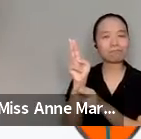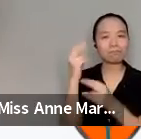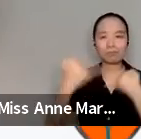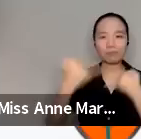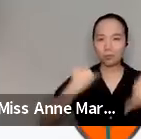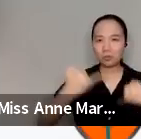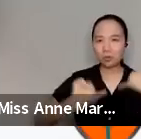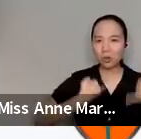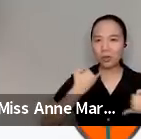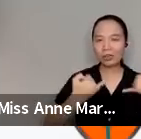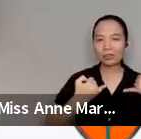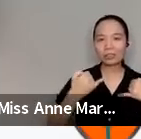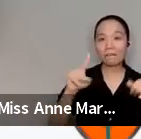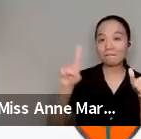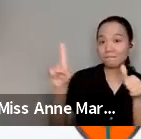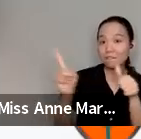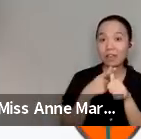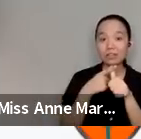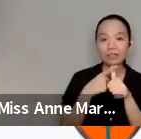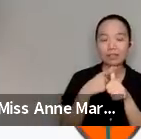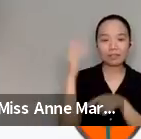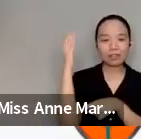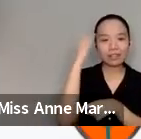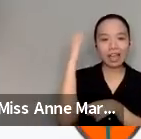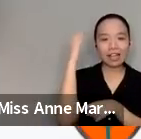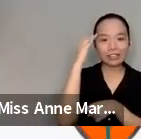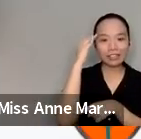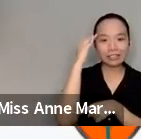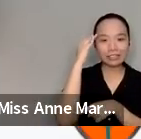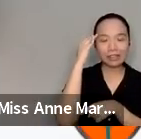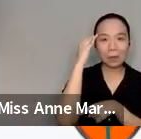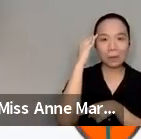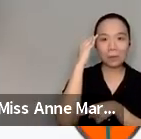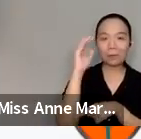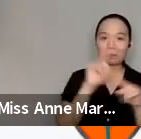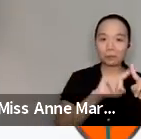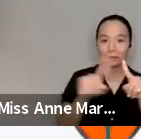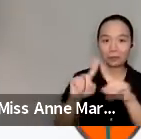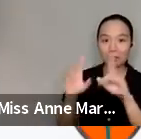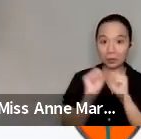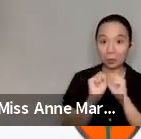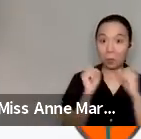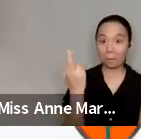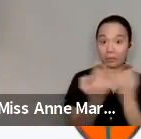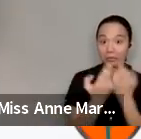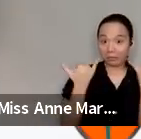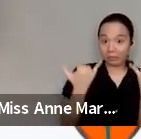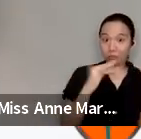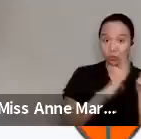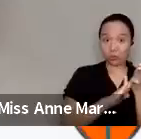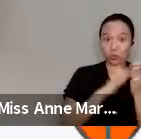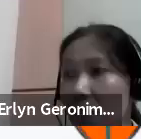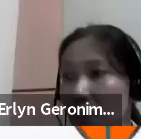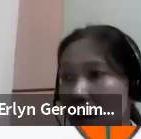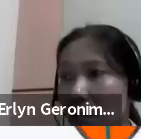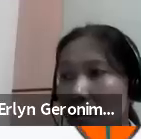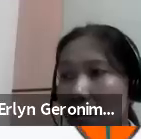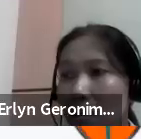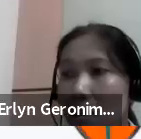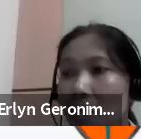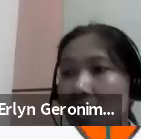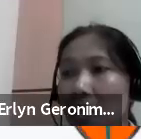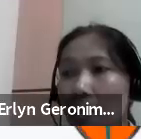educator, is the first of the Knowledge Exchange Series webinars for this school year. Through this